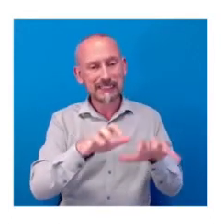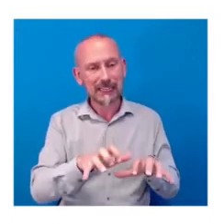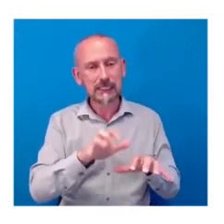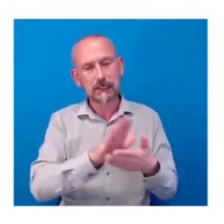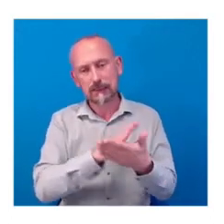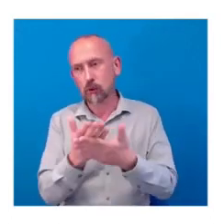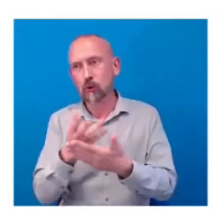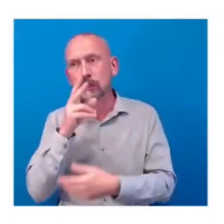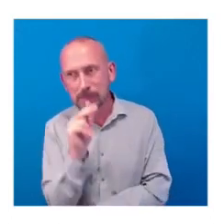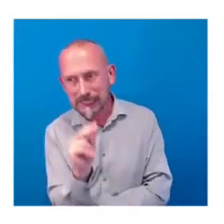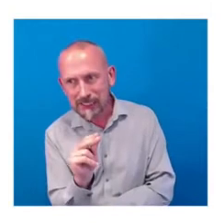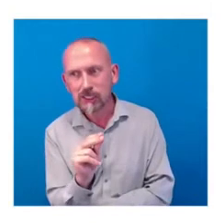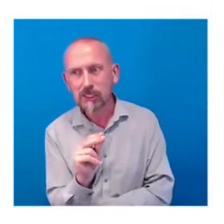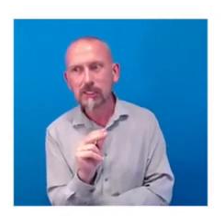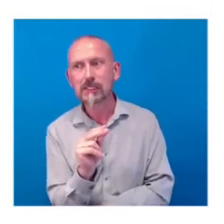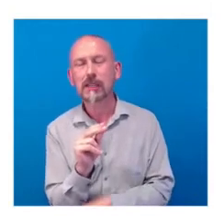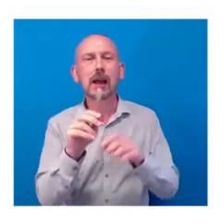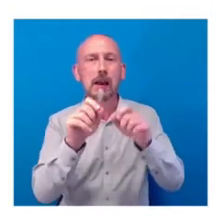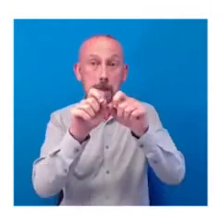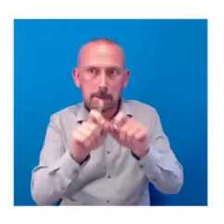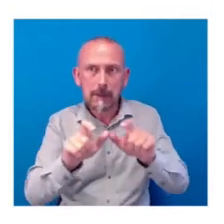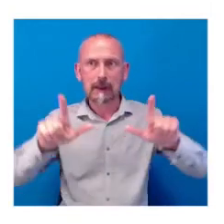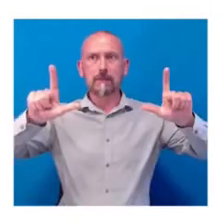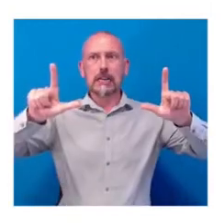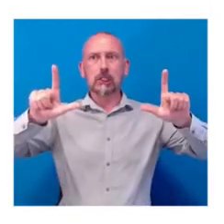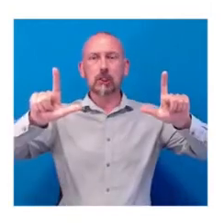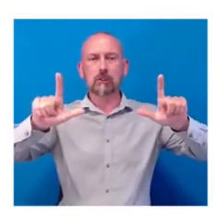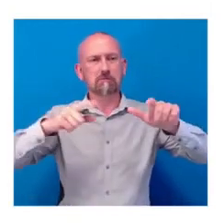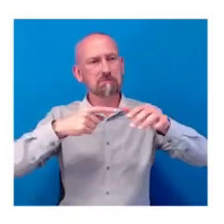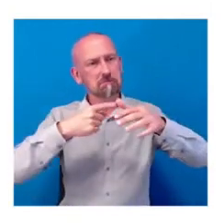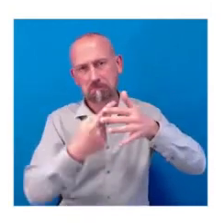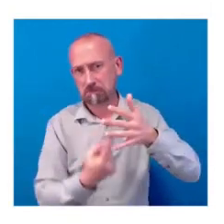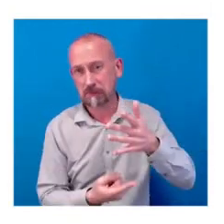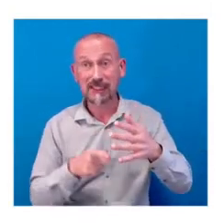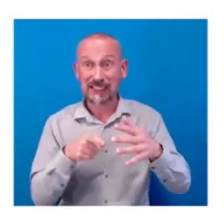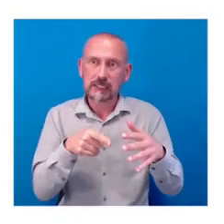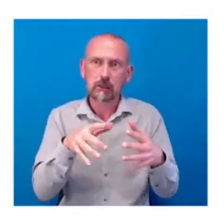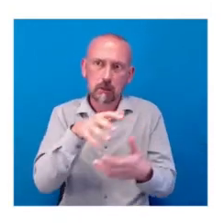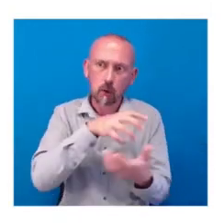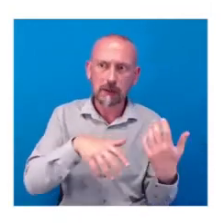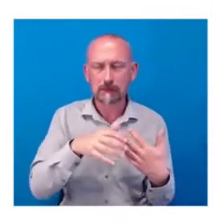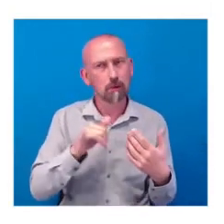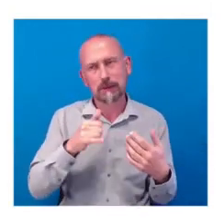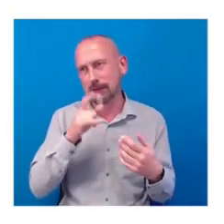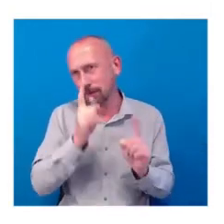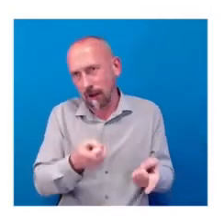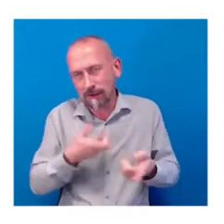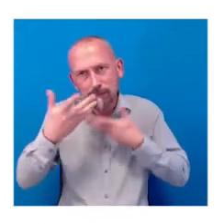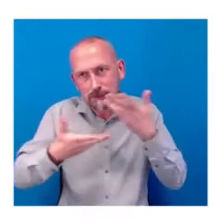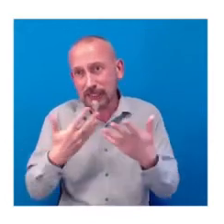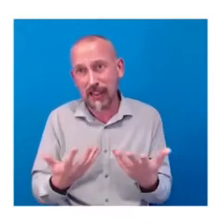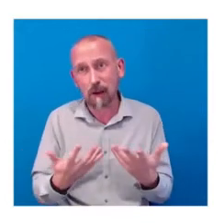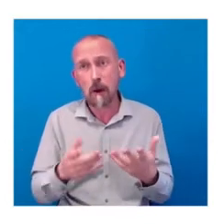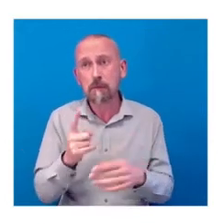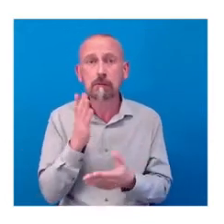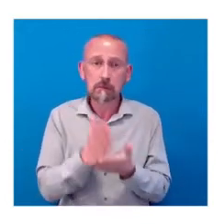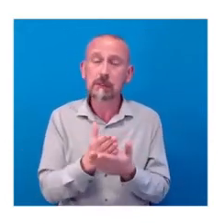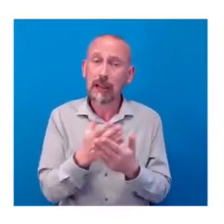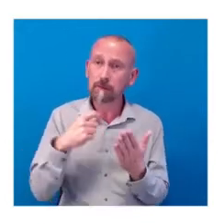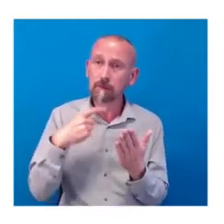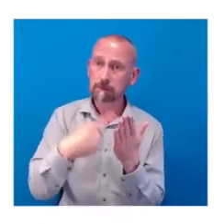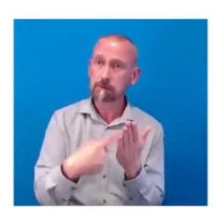functionality, magnification, and so on. You know, that is a long and complicated process. Probably can't go into it now, but it's worth noting that there are requirements for people to do